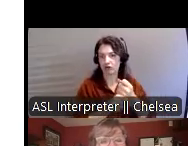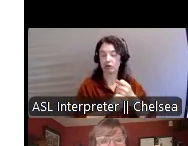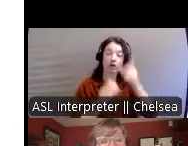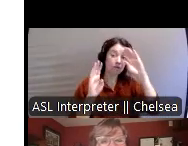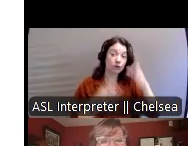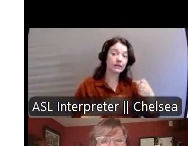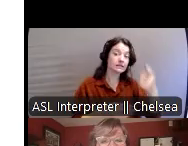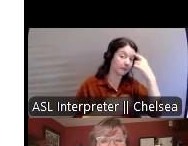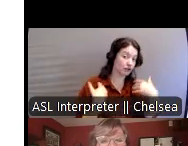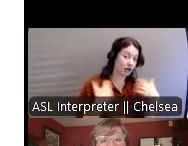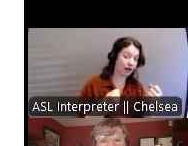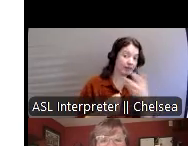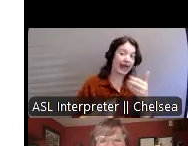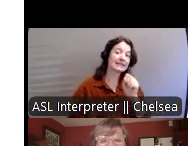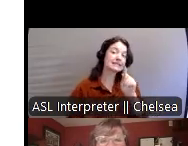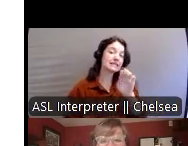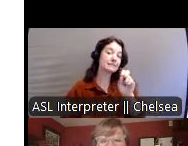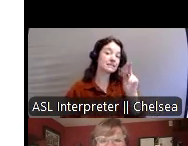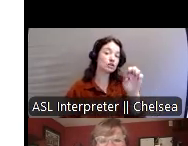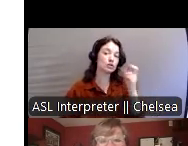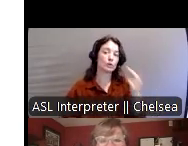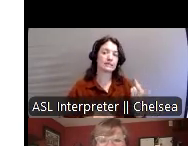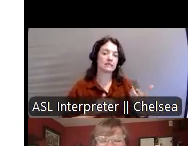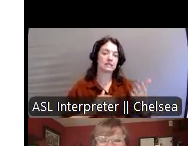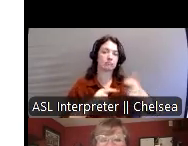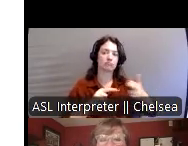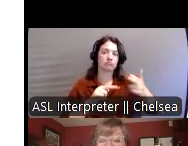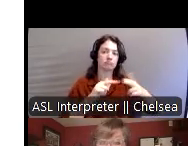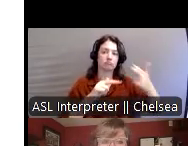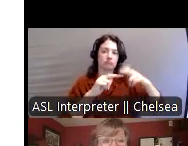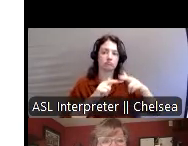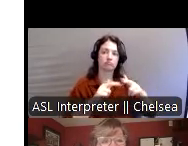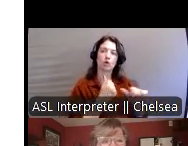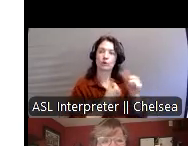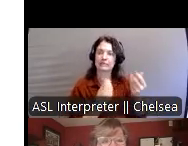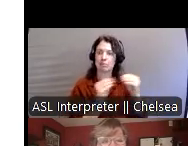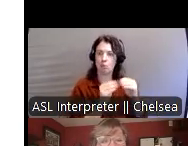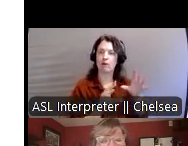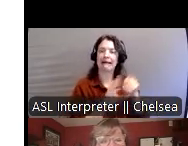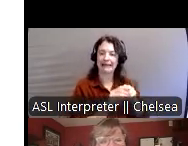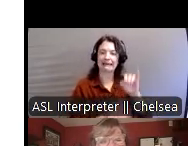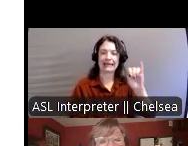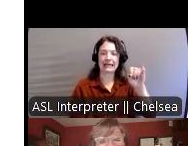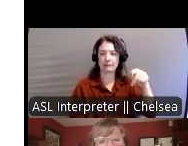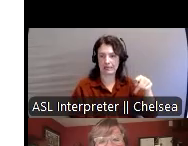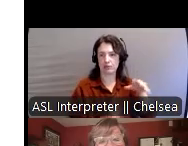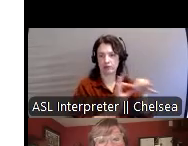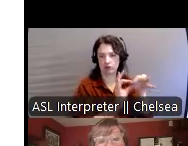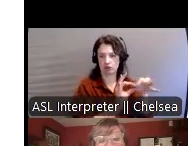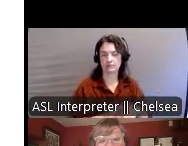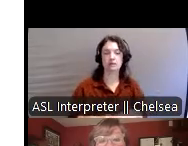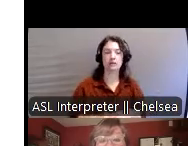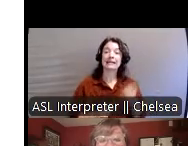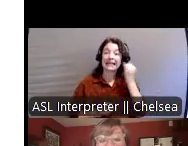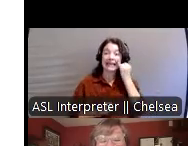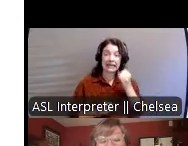are increasing risk in intimate partner relationships. With better awareness, professionals can intervene earlier and provide